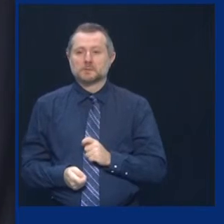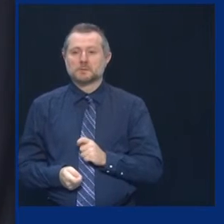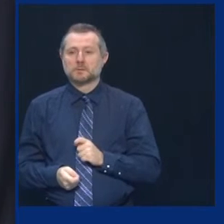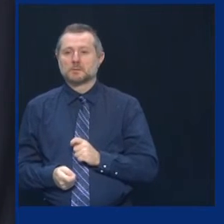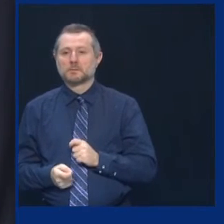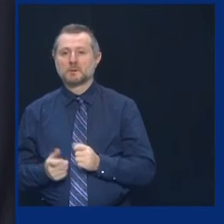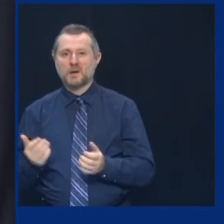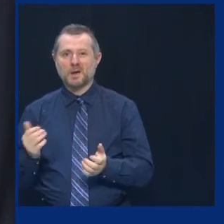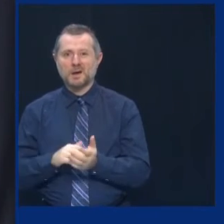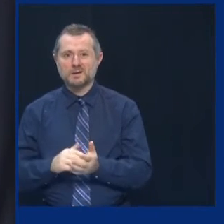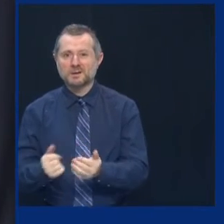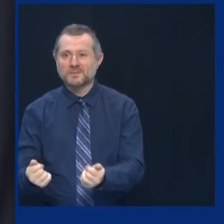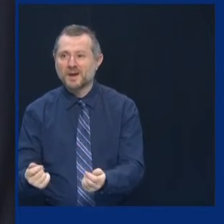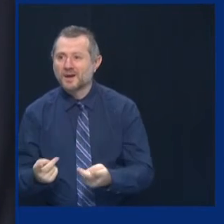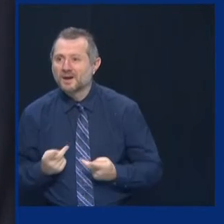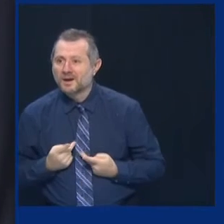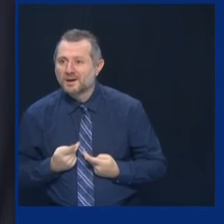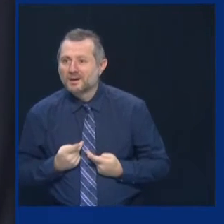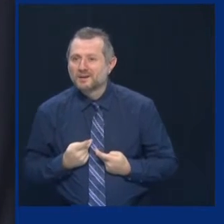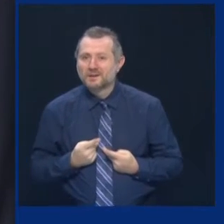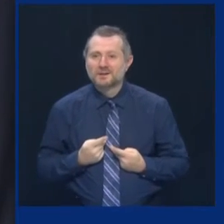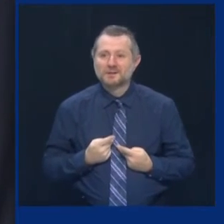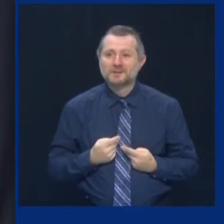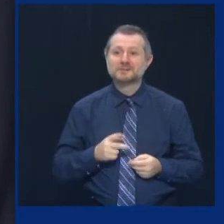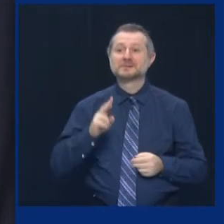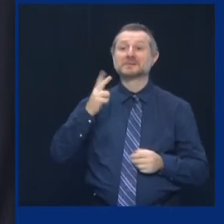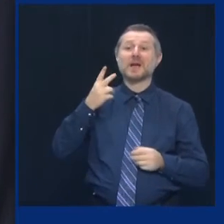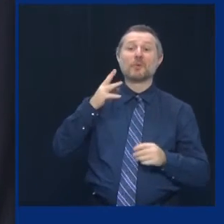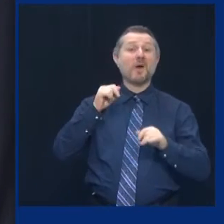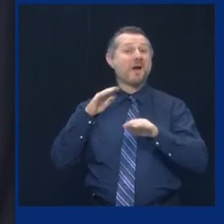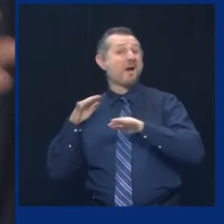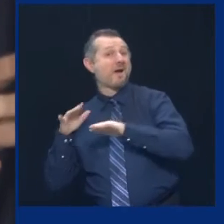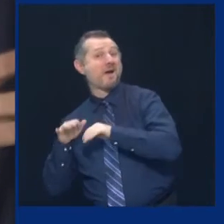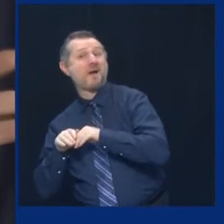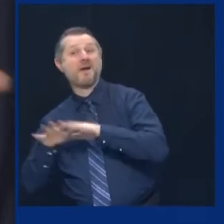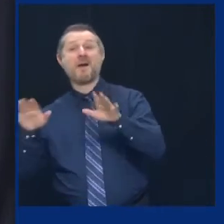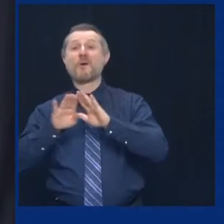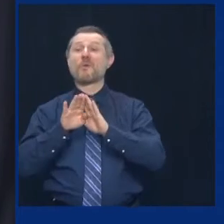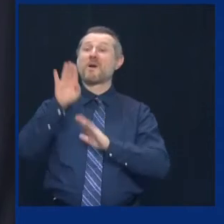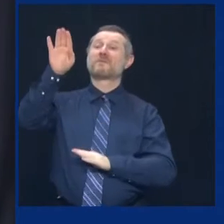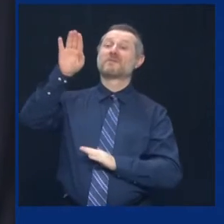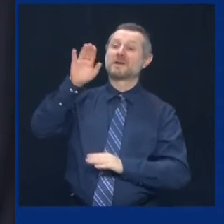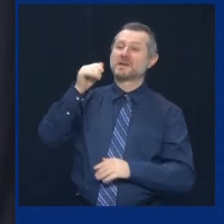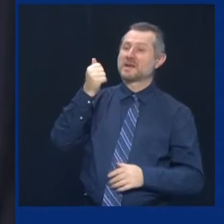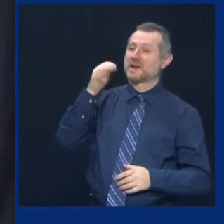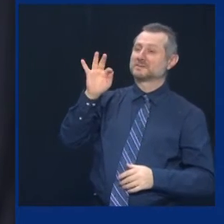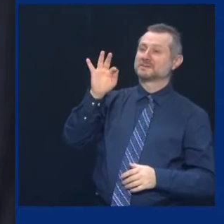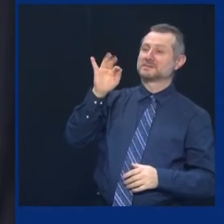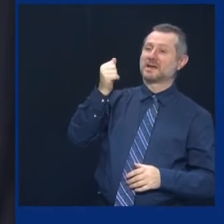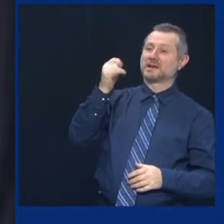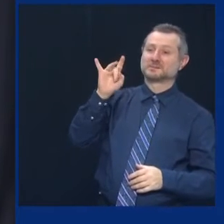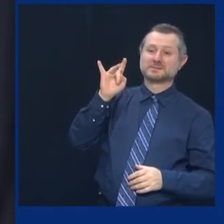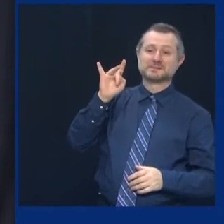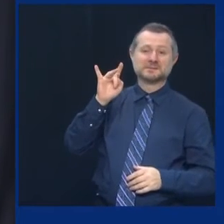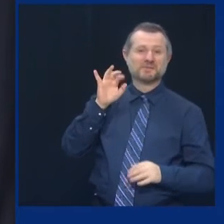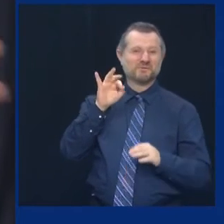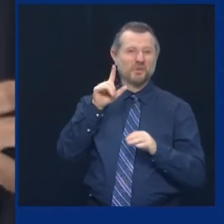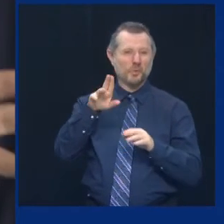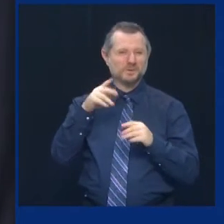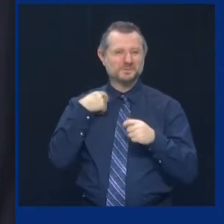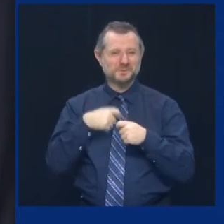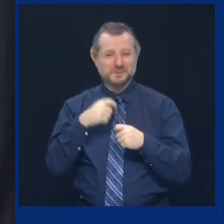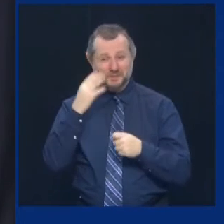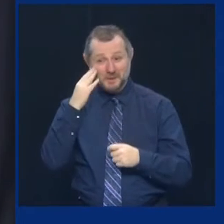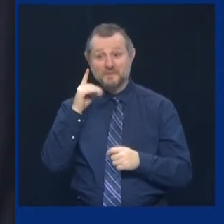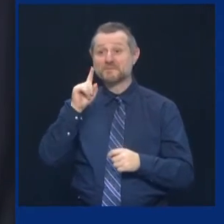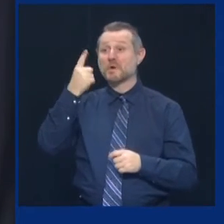second wave was, right? Second wave, 1918 flu pandemic. First wave, virus mutates,